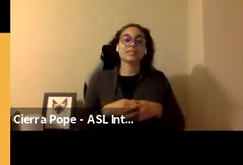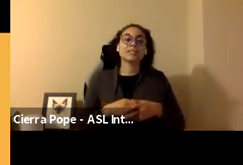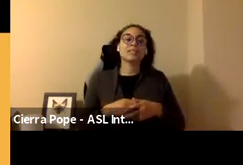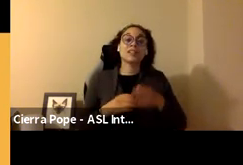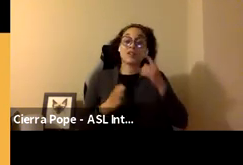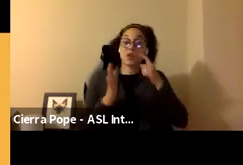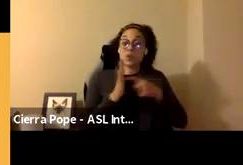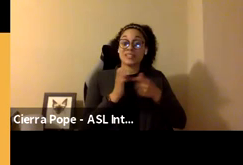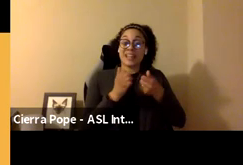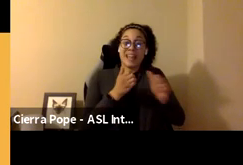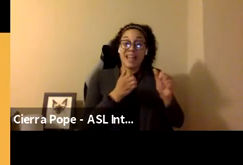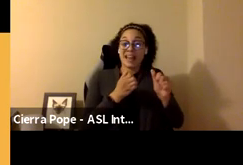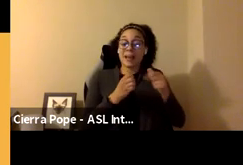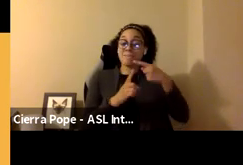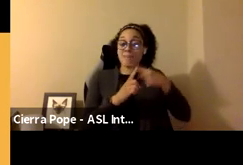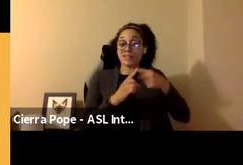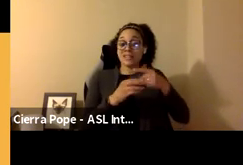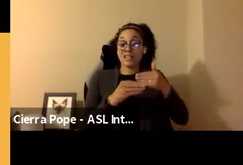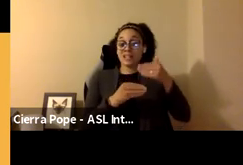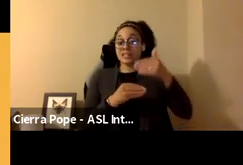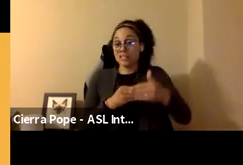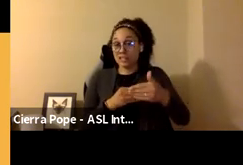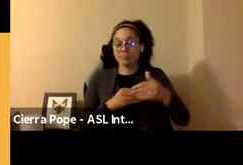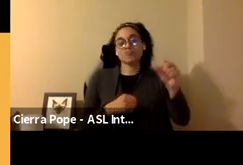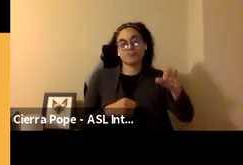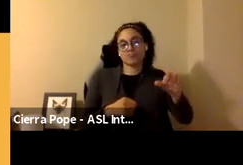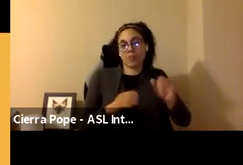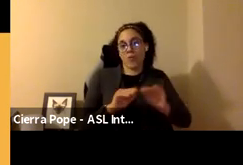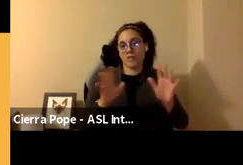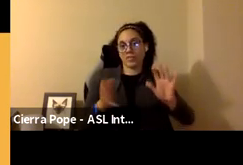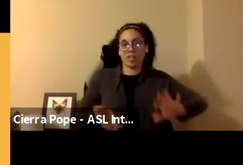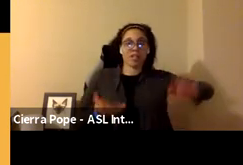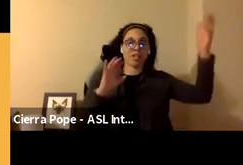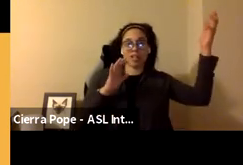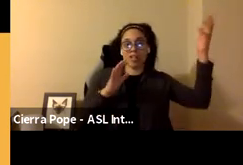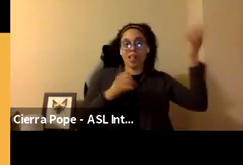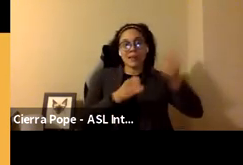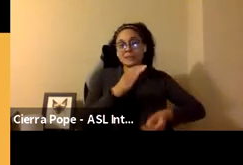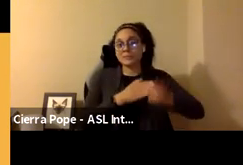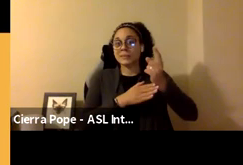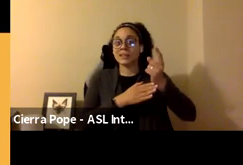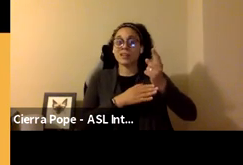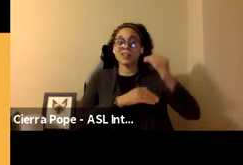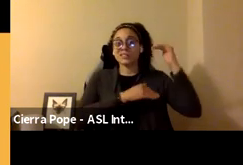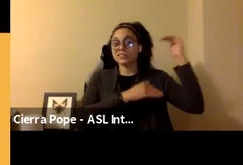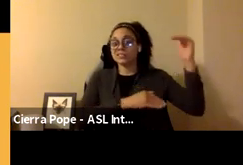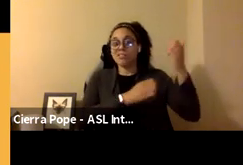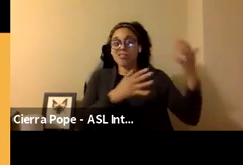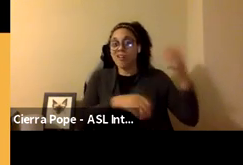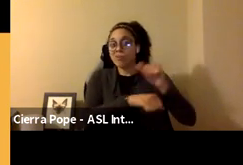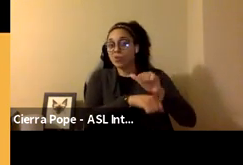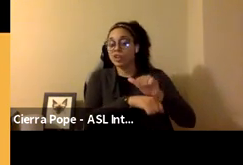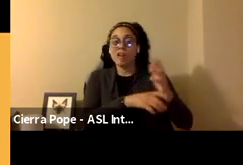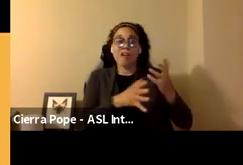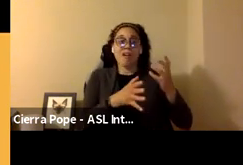forward. So even though things are a mess, that it's up to the last, there's tons of work to do. You know what I